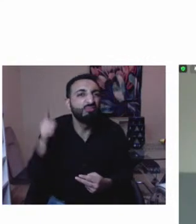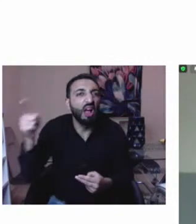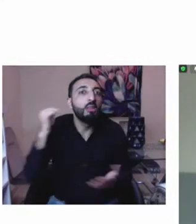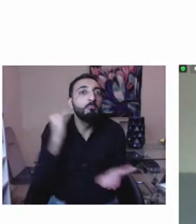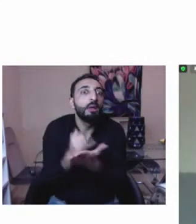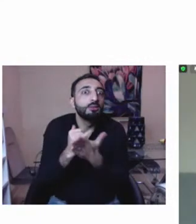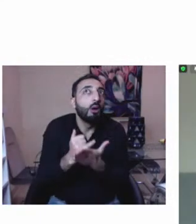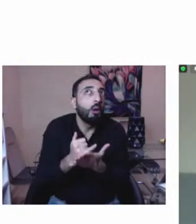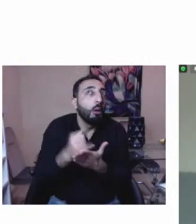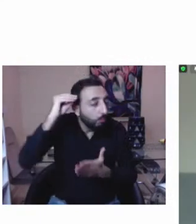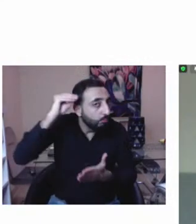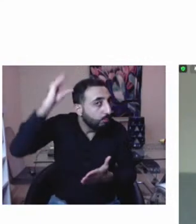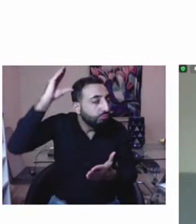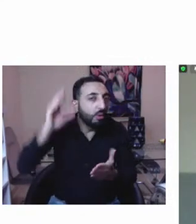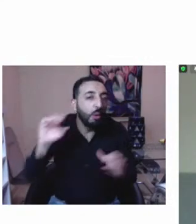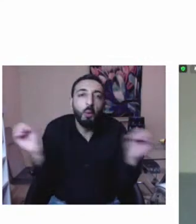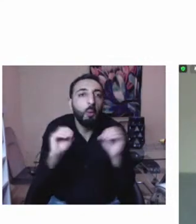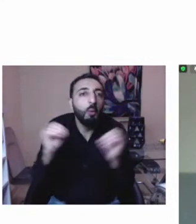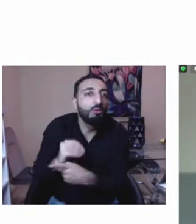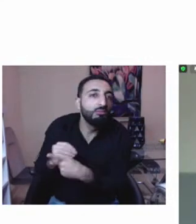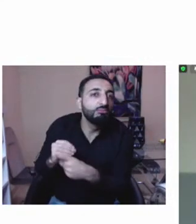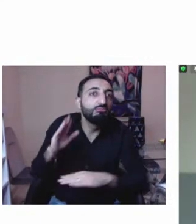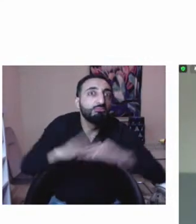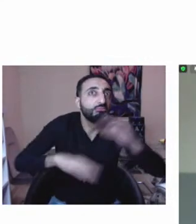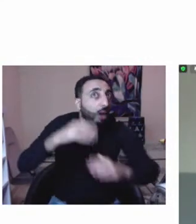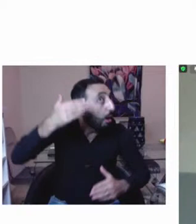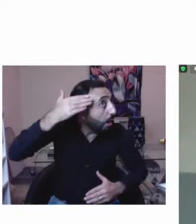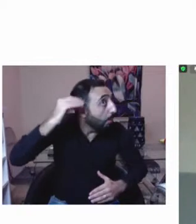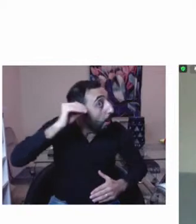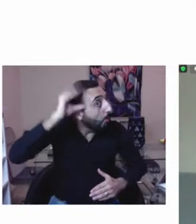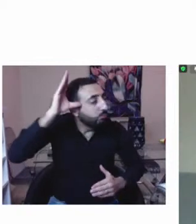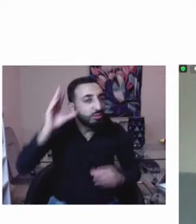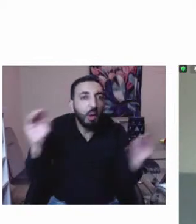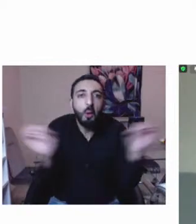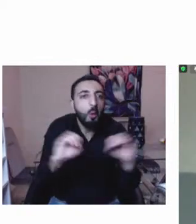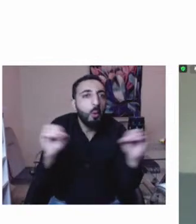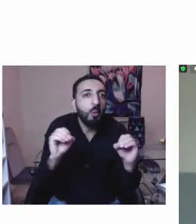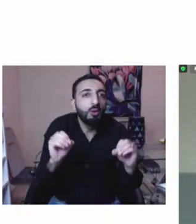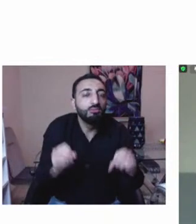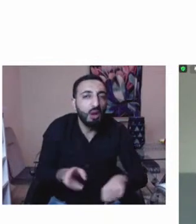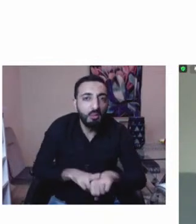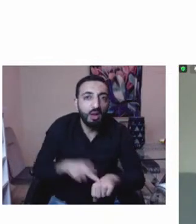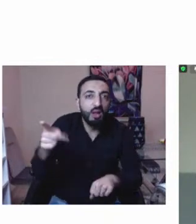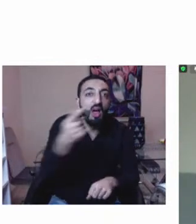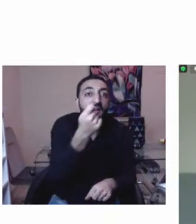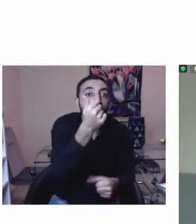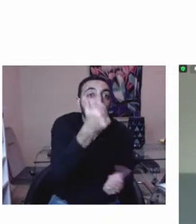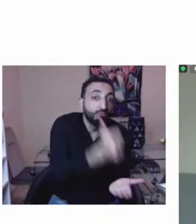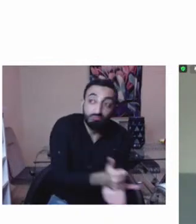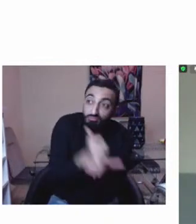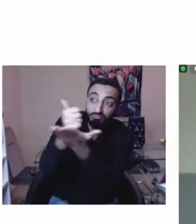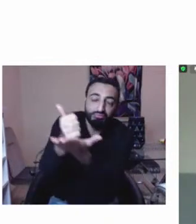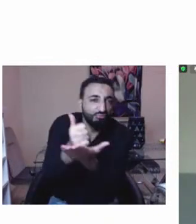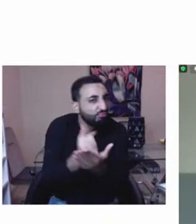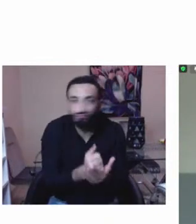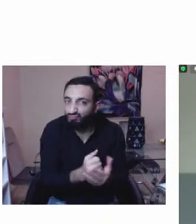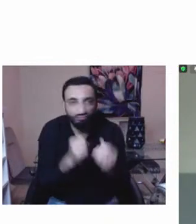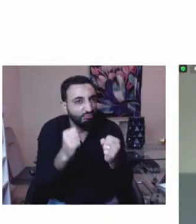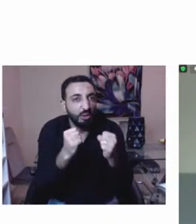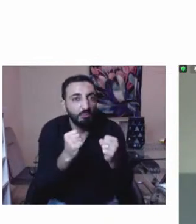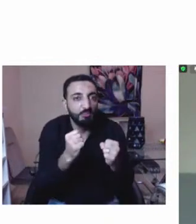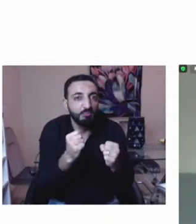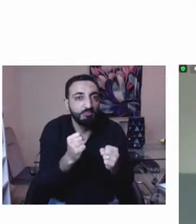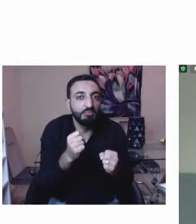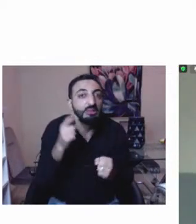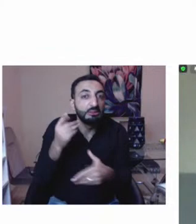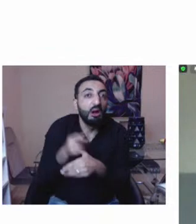by treating us just, you know, as beneficiaries. But we know, and by based on our experience on the field,